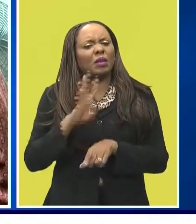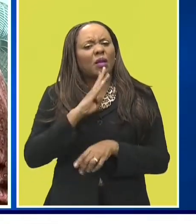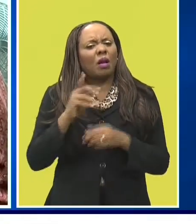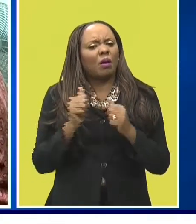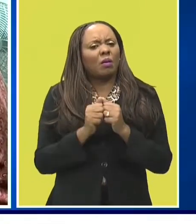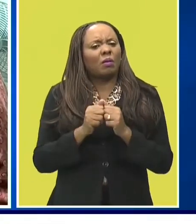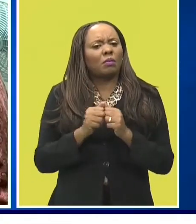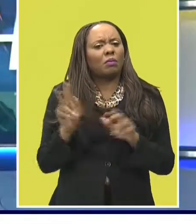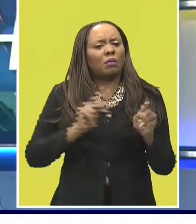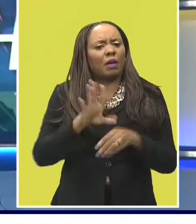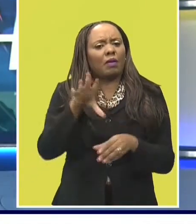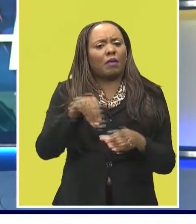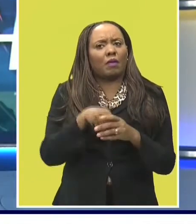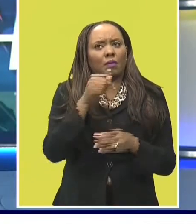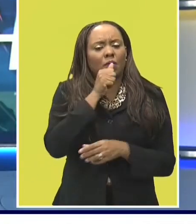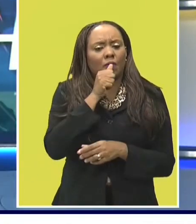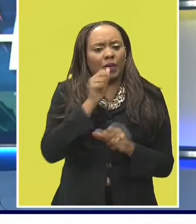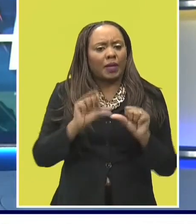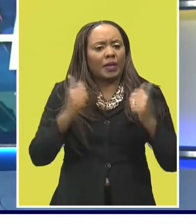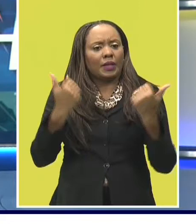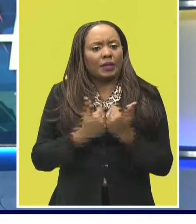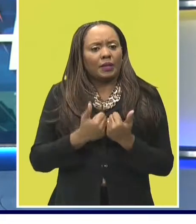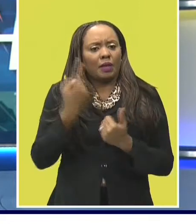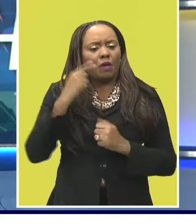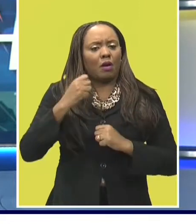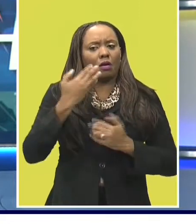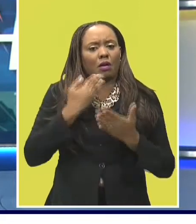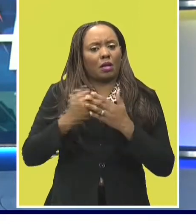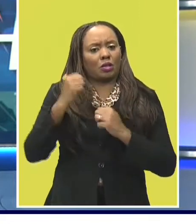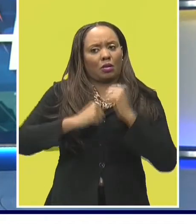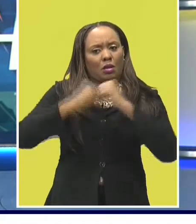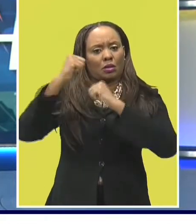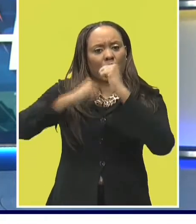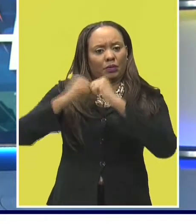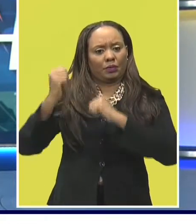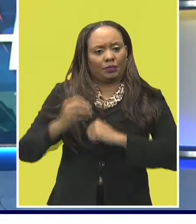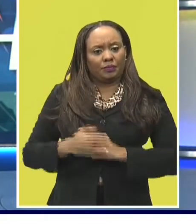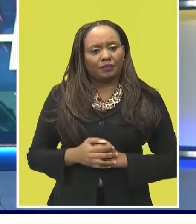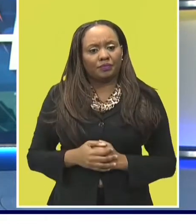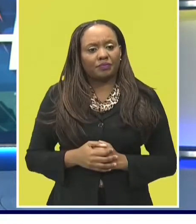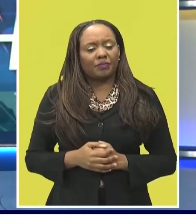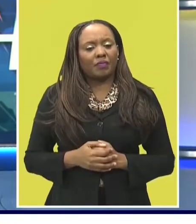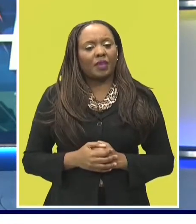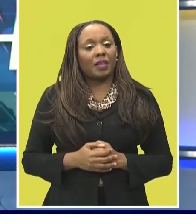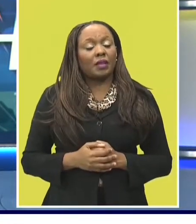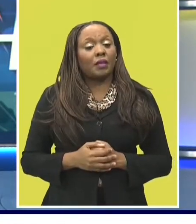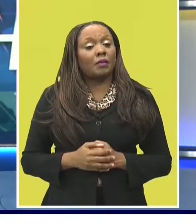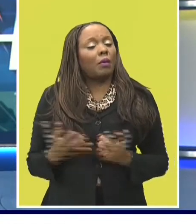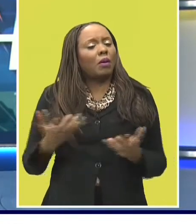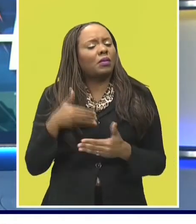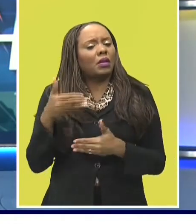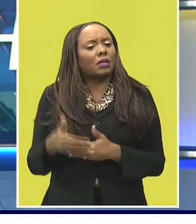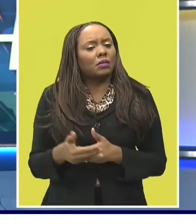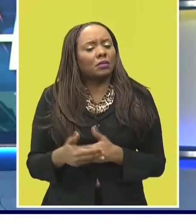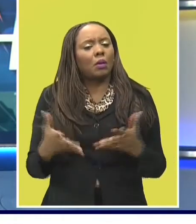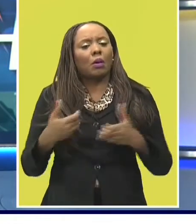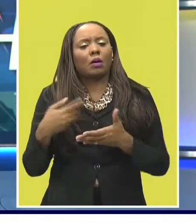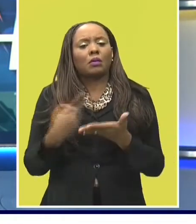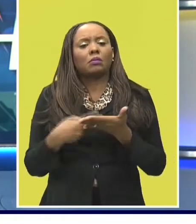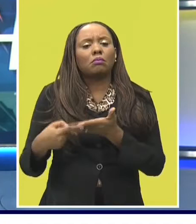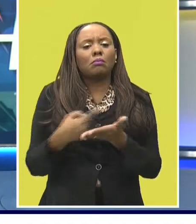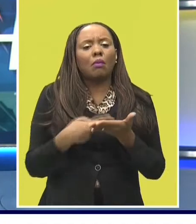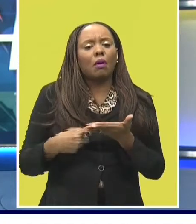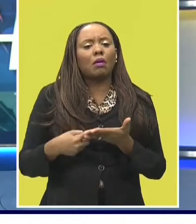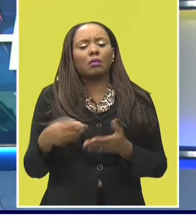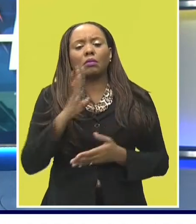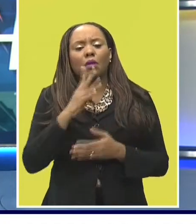with a view to coming up with a structure for the assemblies. The next step, according to the Christchurch South MP, is to start talking to members of the general